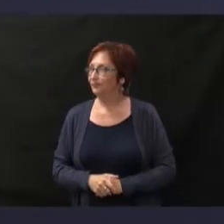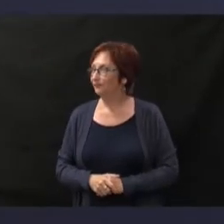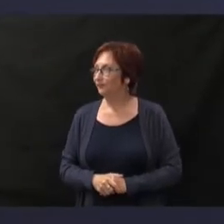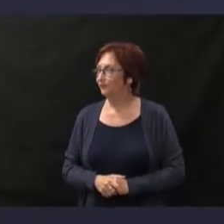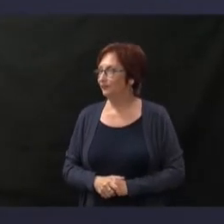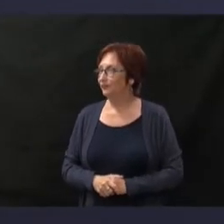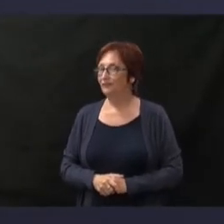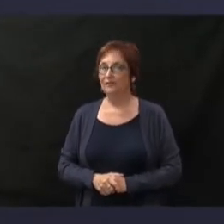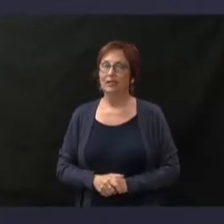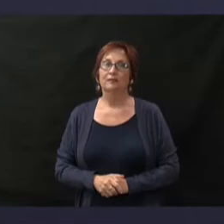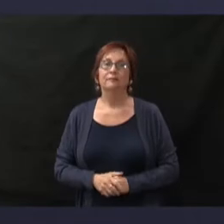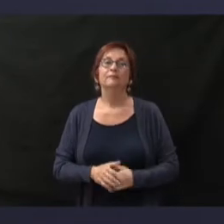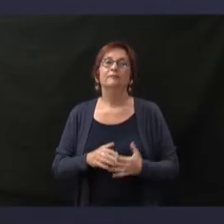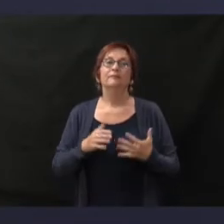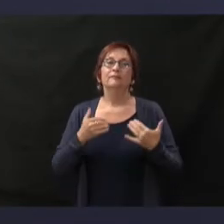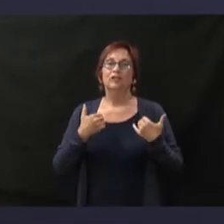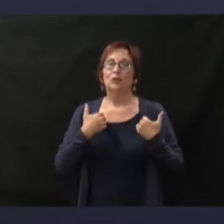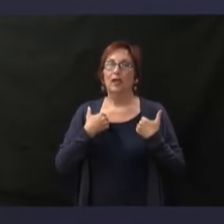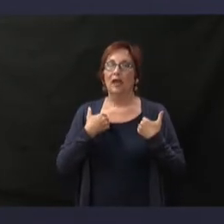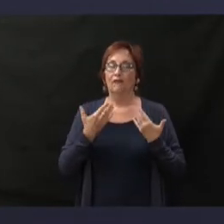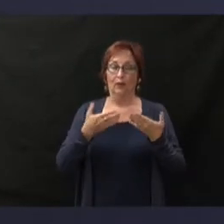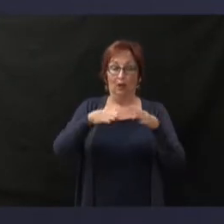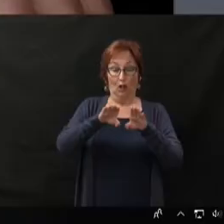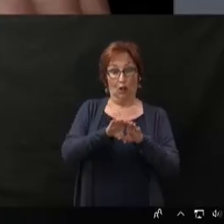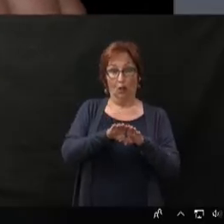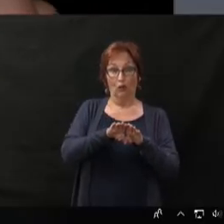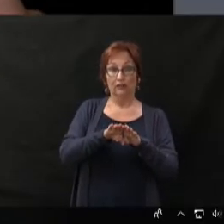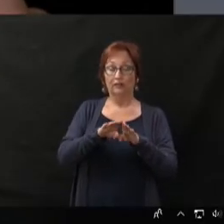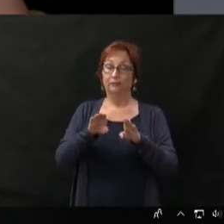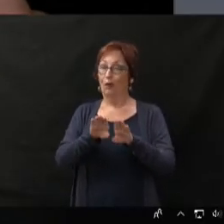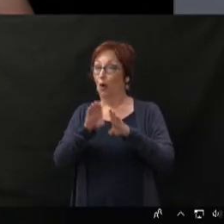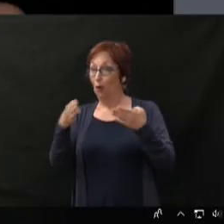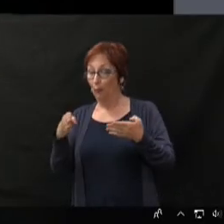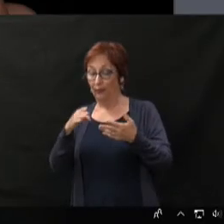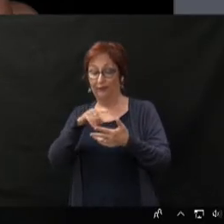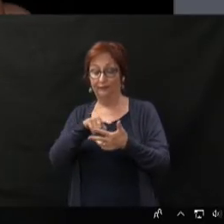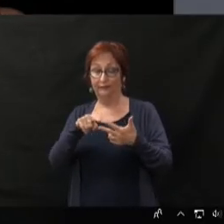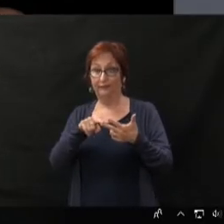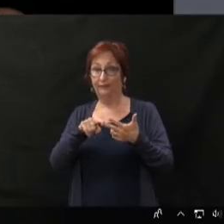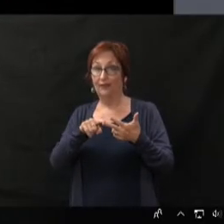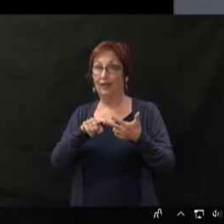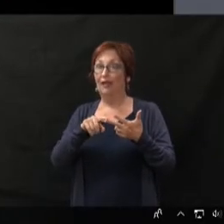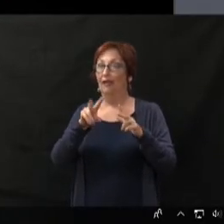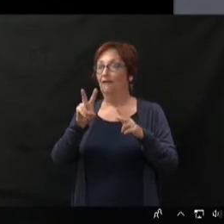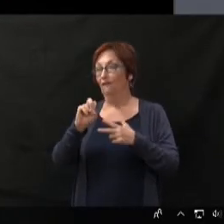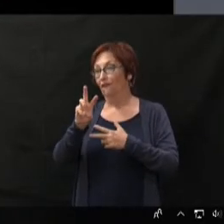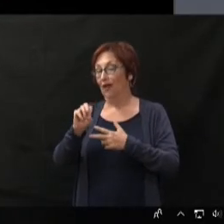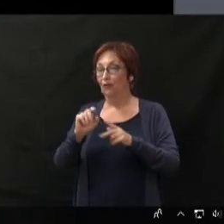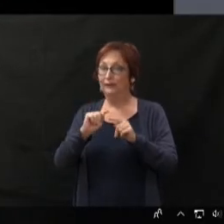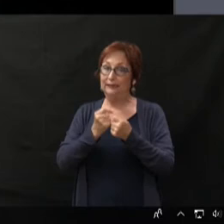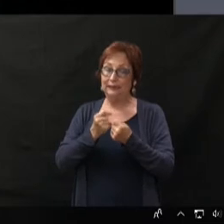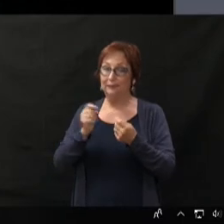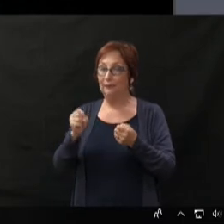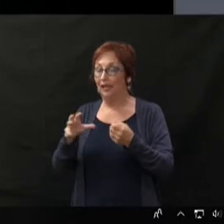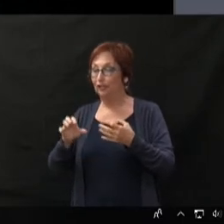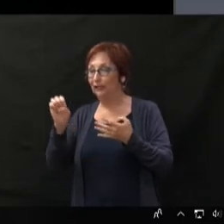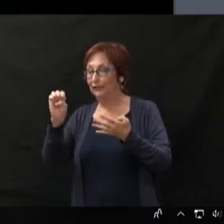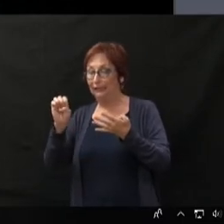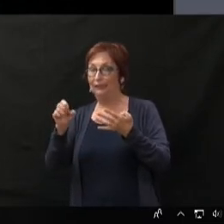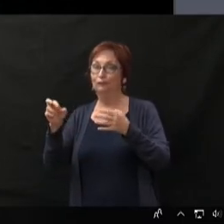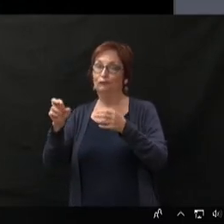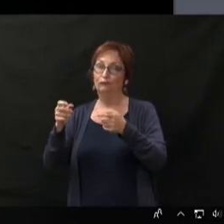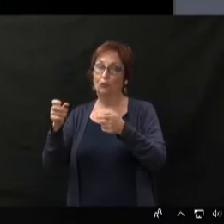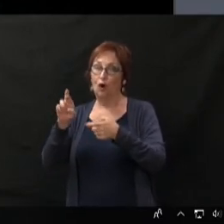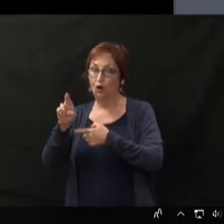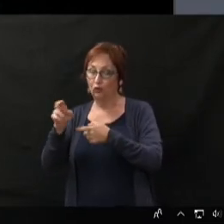So here we are. We've done our close. We've done our open. We've done vowel team, magic E, our controlled. And